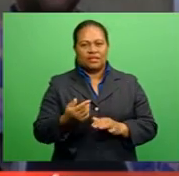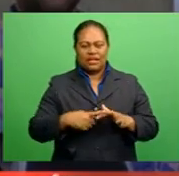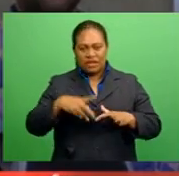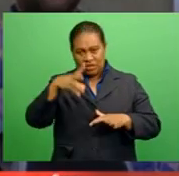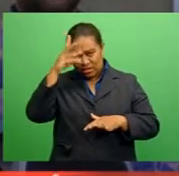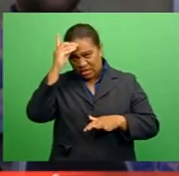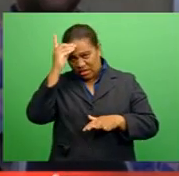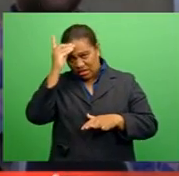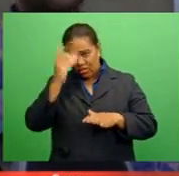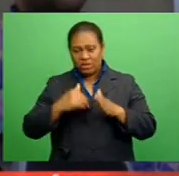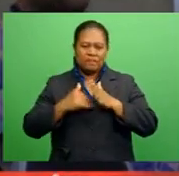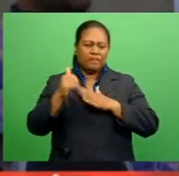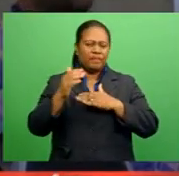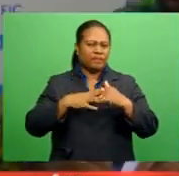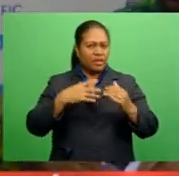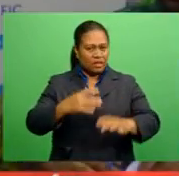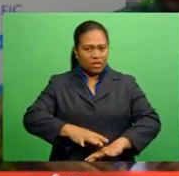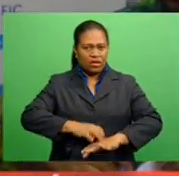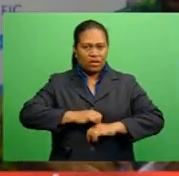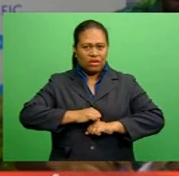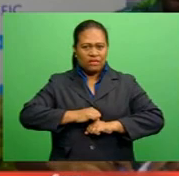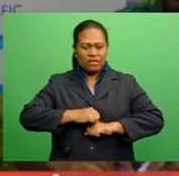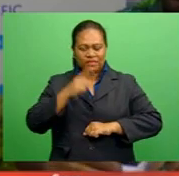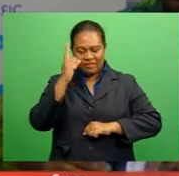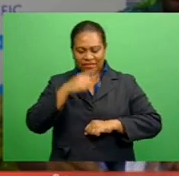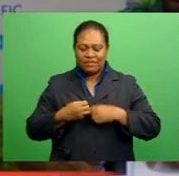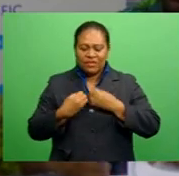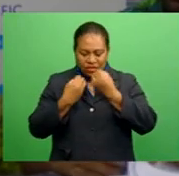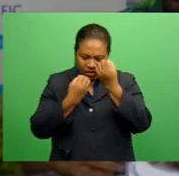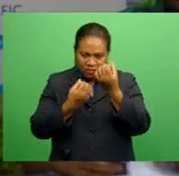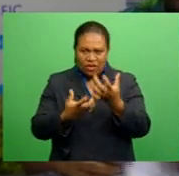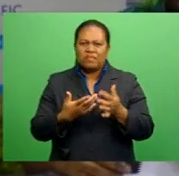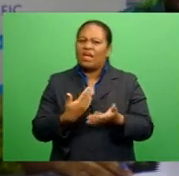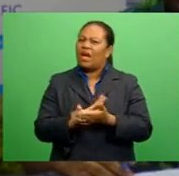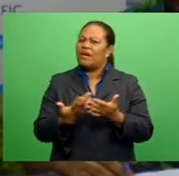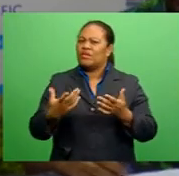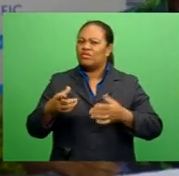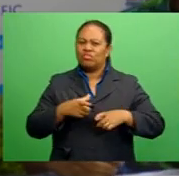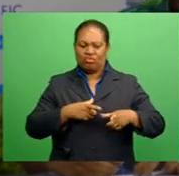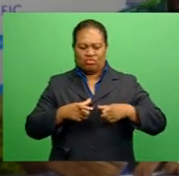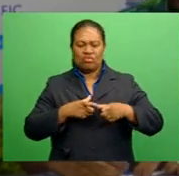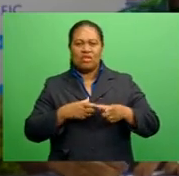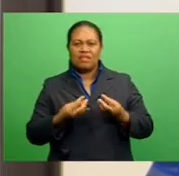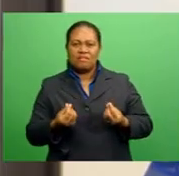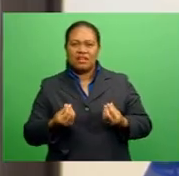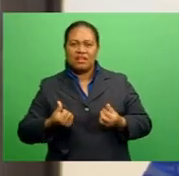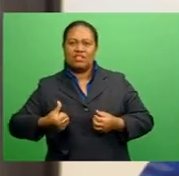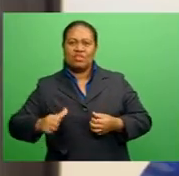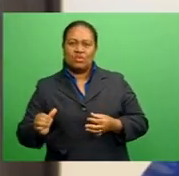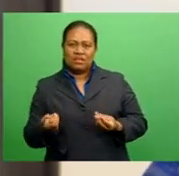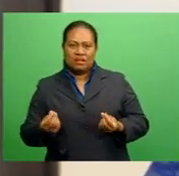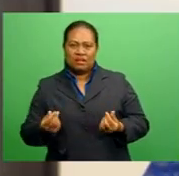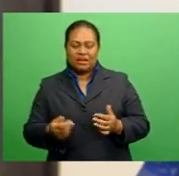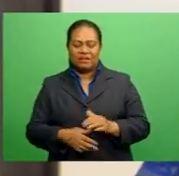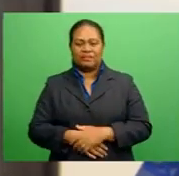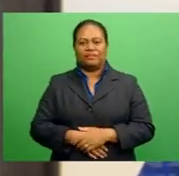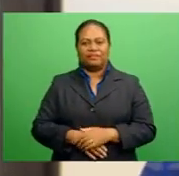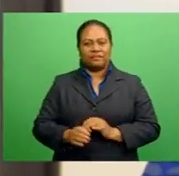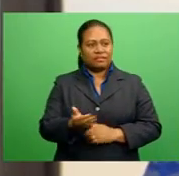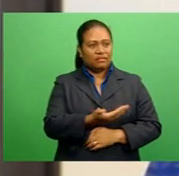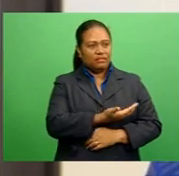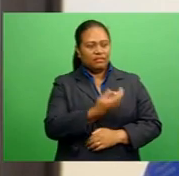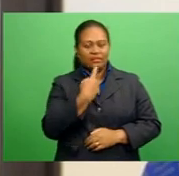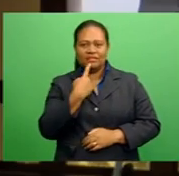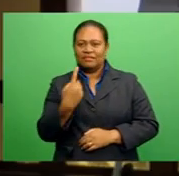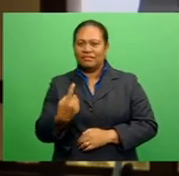build people's knowledge and confidence to make informed decisions about their money. In a lot of forums that we've gone to,